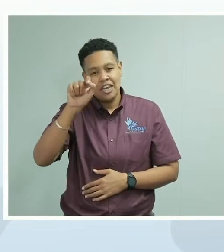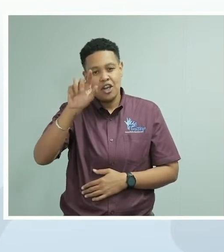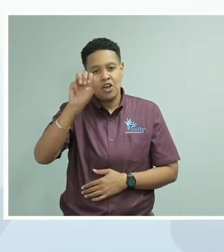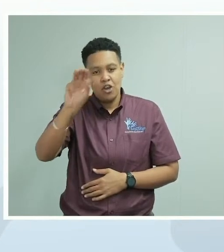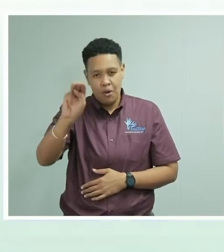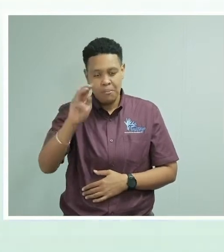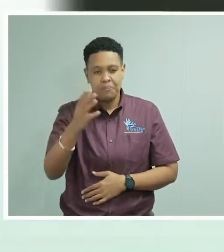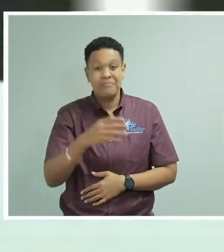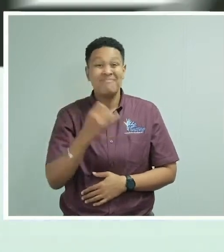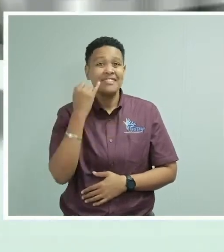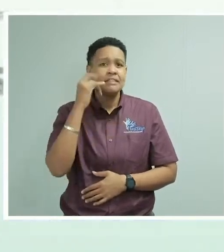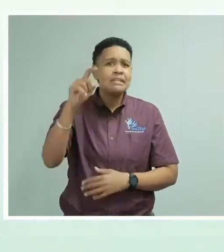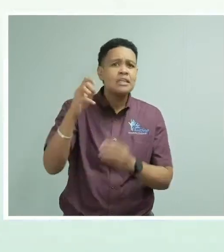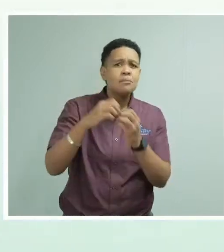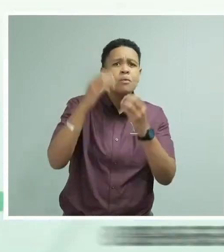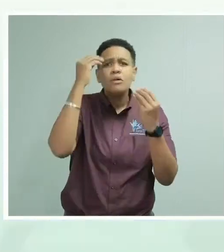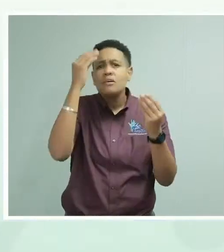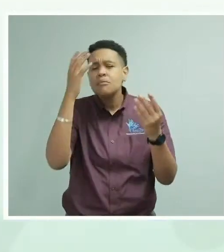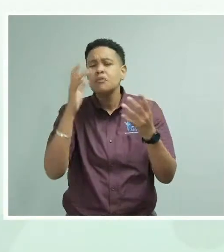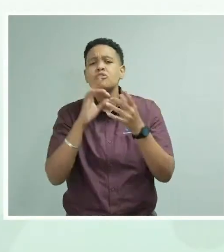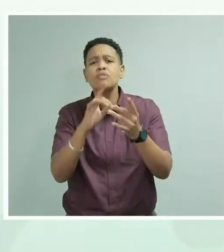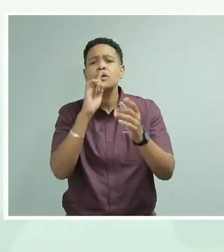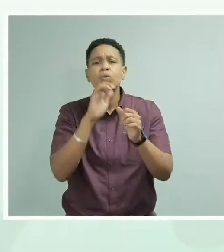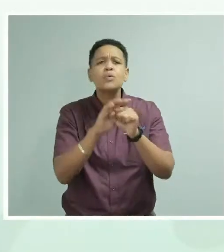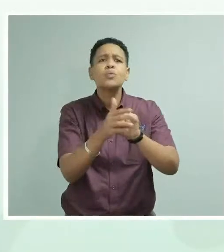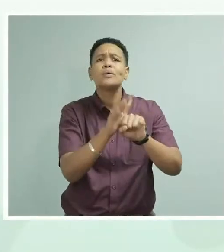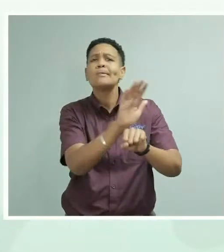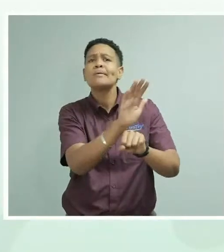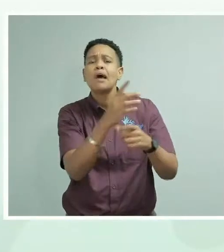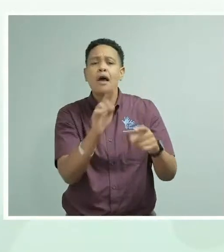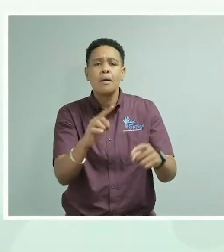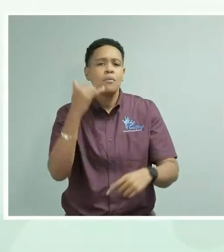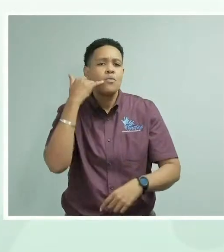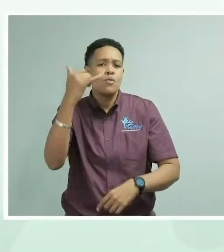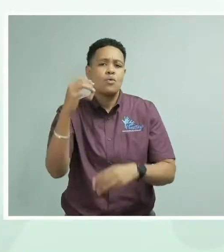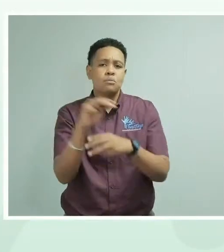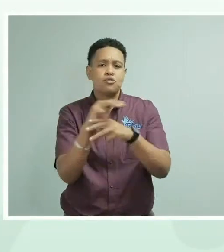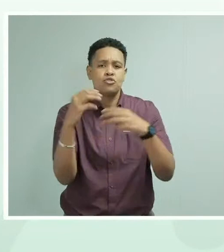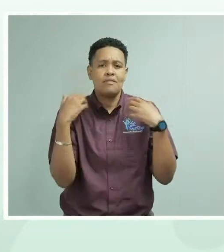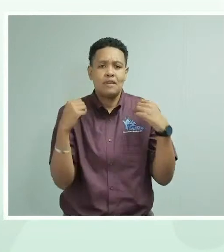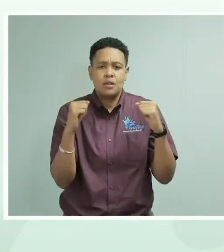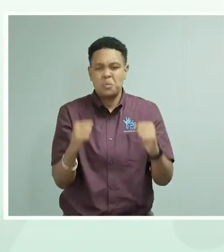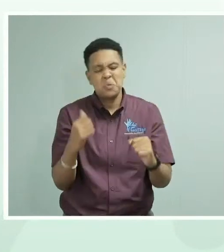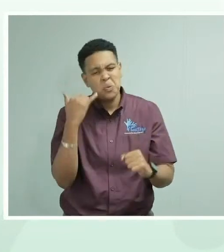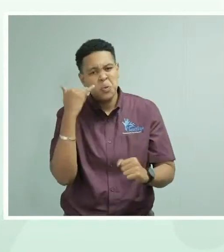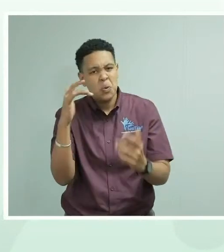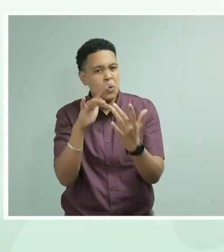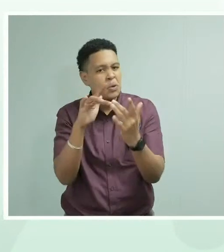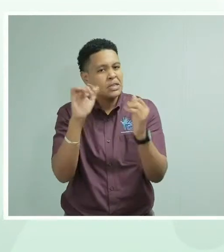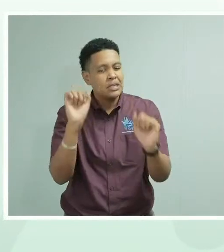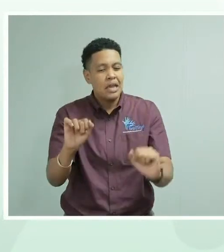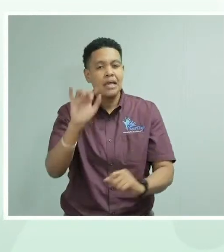www.jcpdja.com. If you need more information about COVID-19, call the Ministry of Health and Wellness